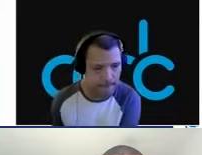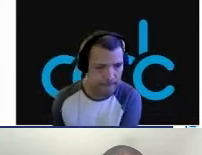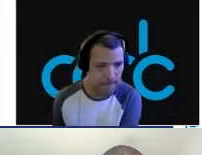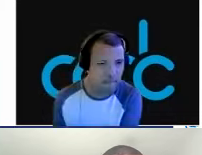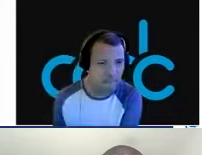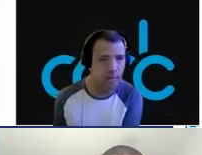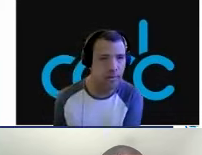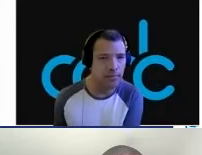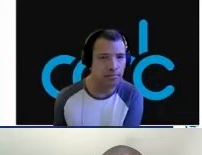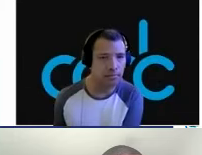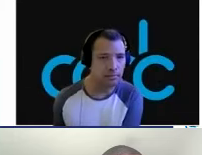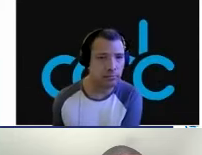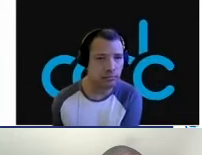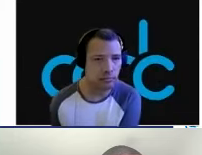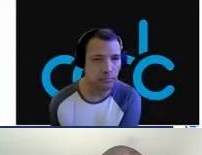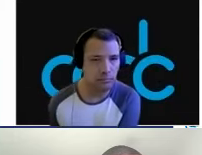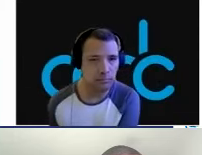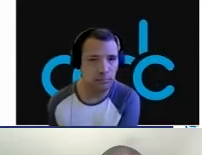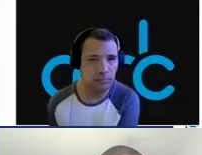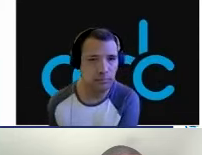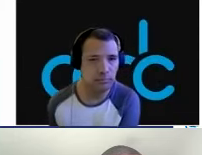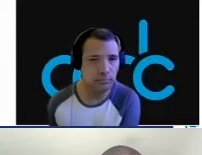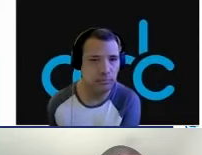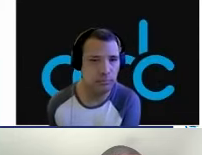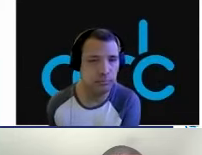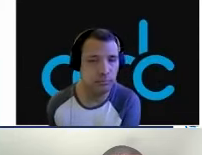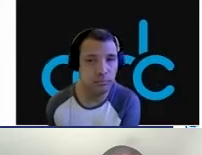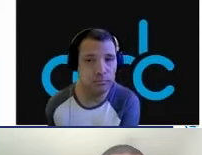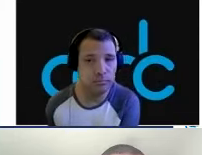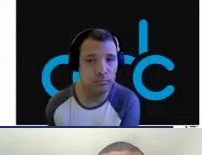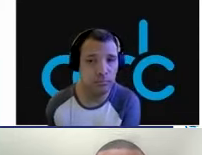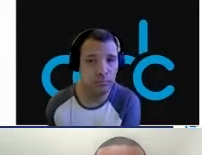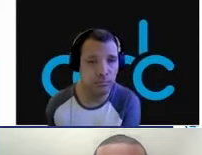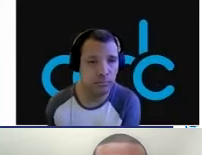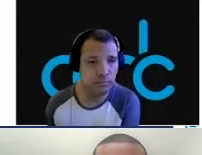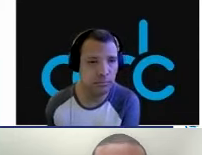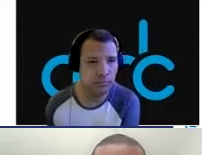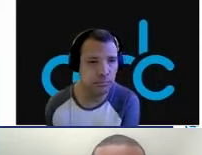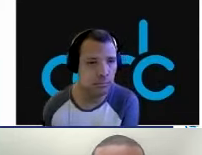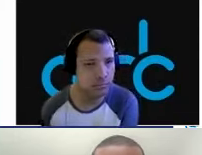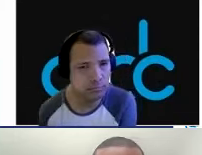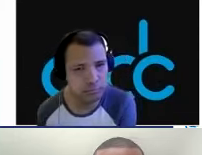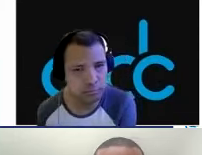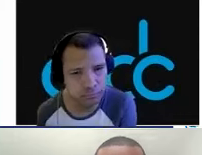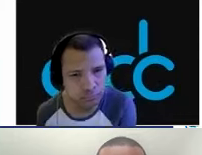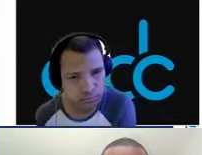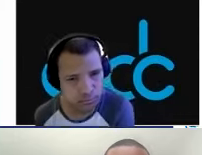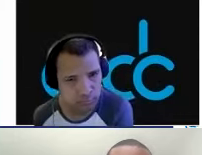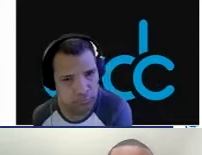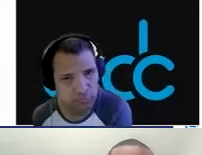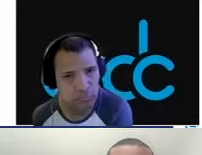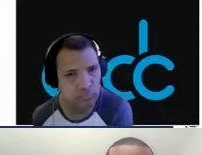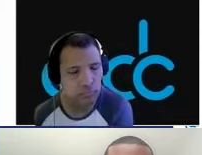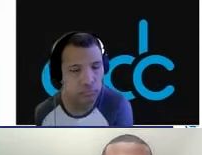heart-to-hearts. Capture a member's idea of what preventative care is. It may look different for different